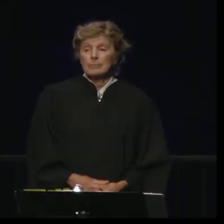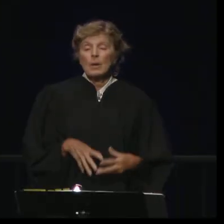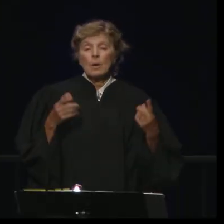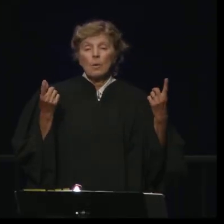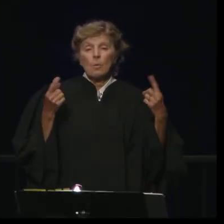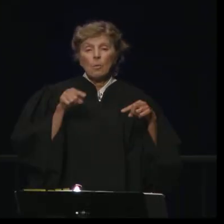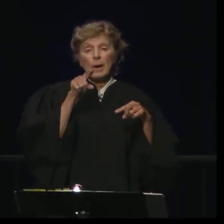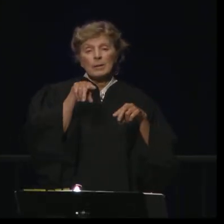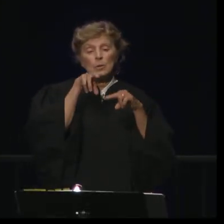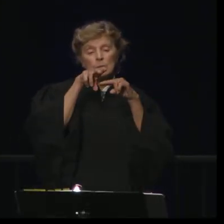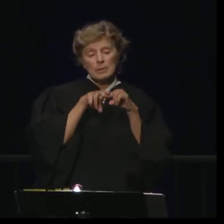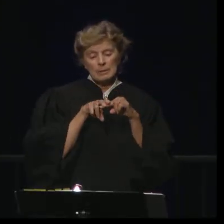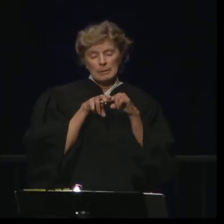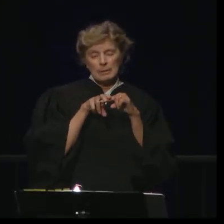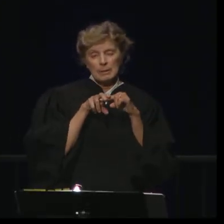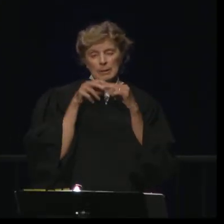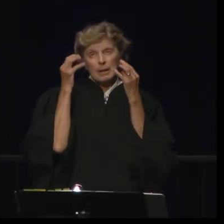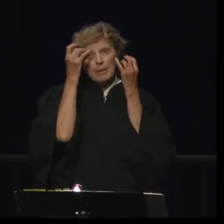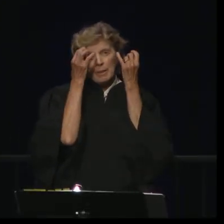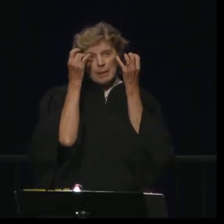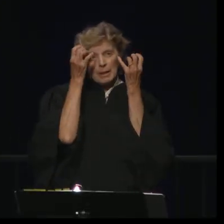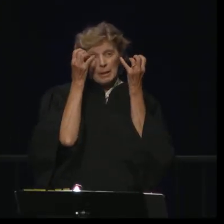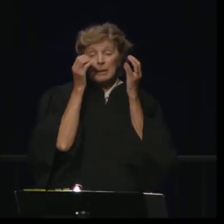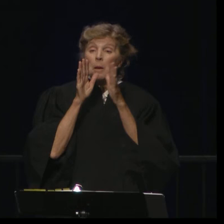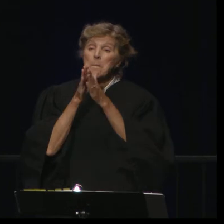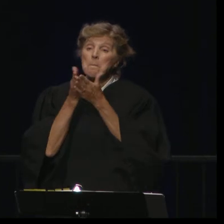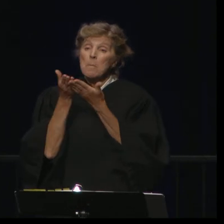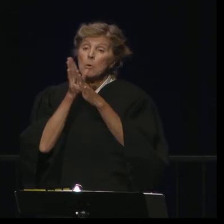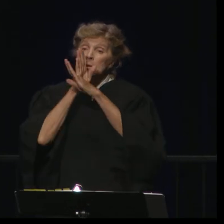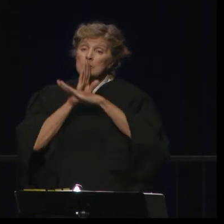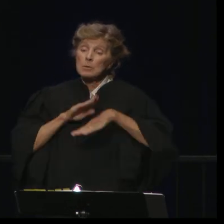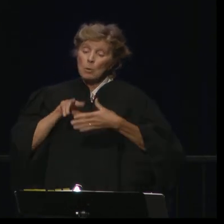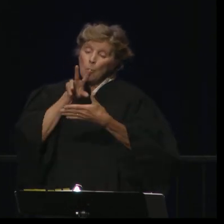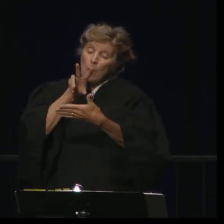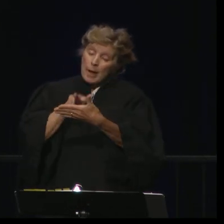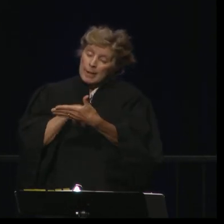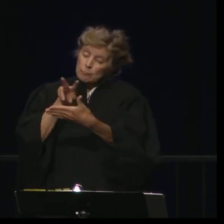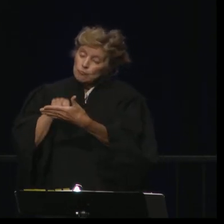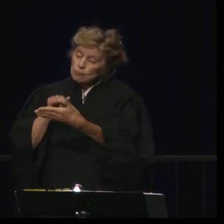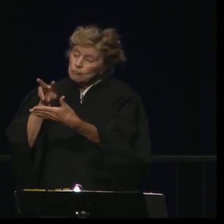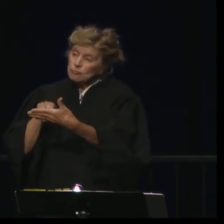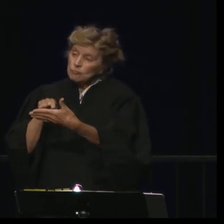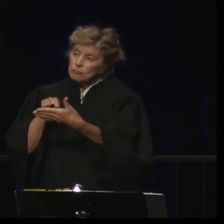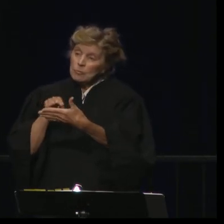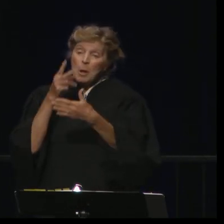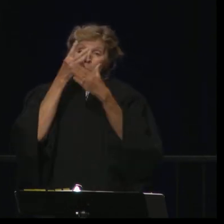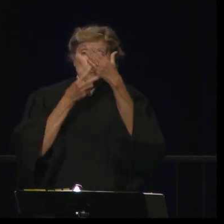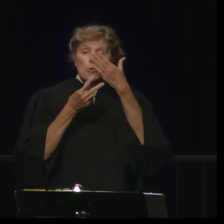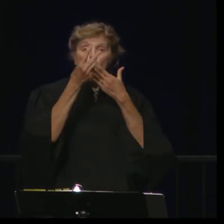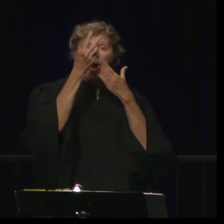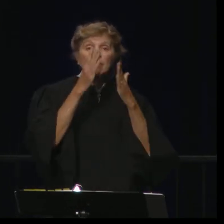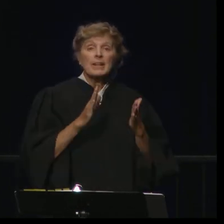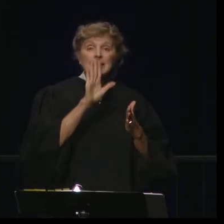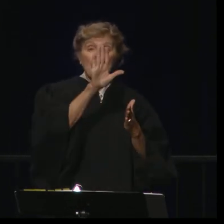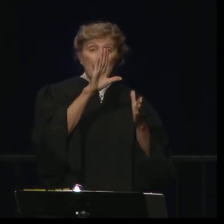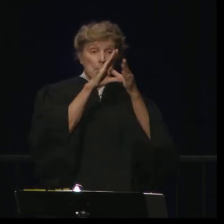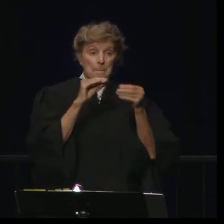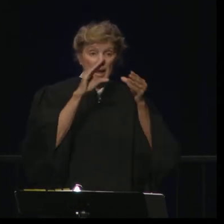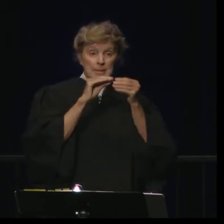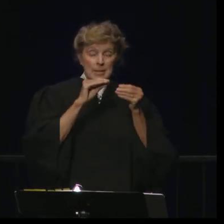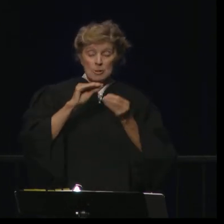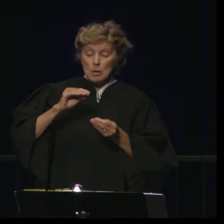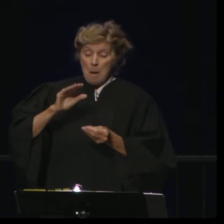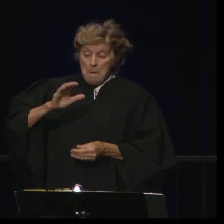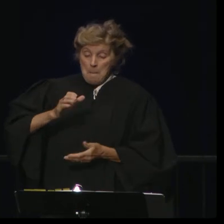In the toil of thinking, in the serenity of books, in the messages of prophets, the songs of